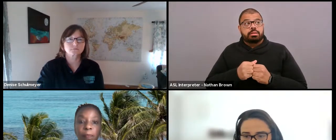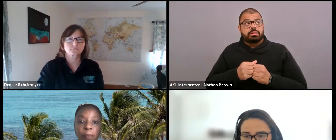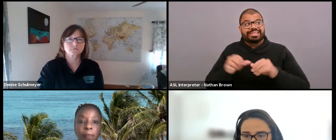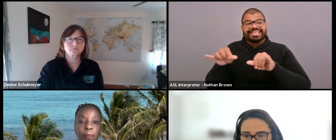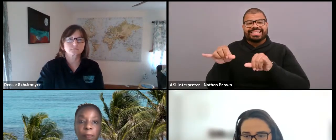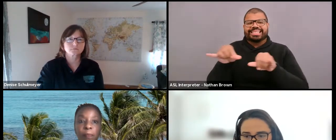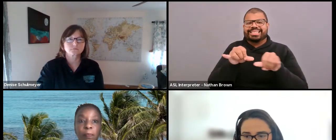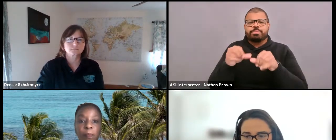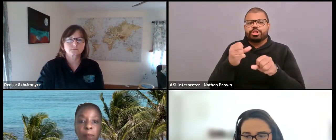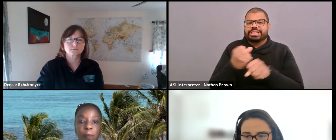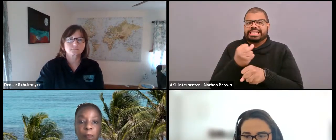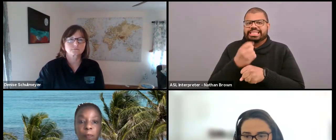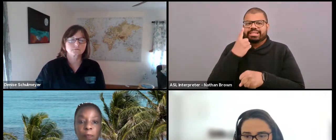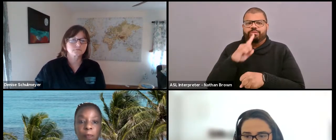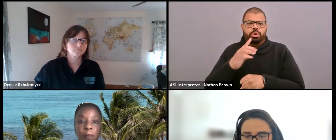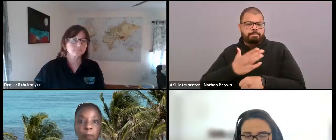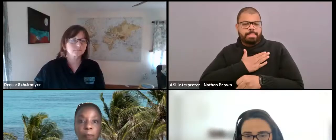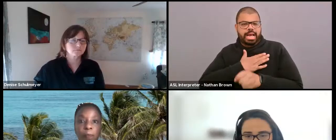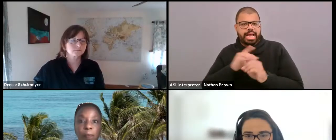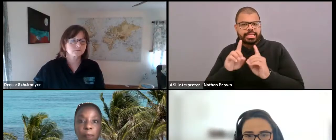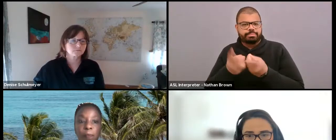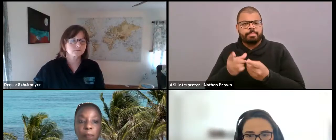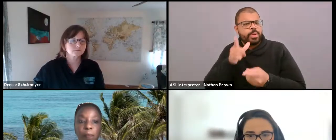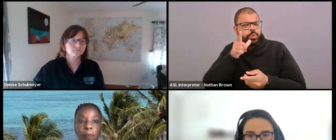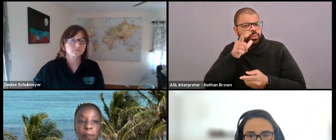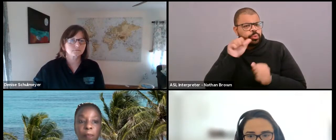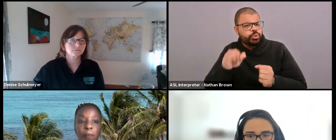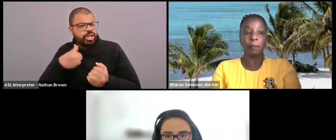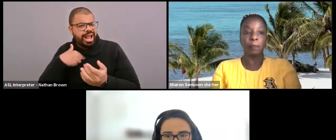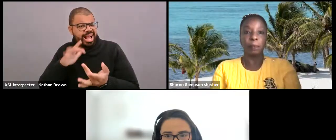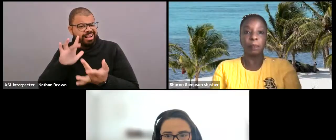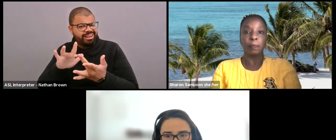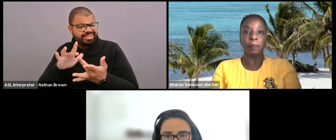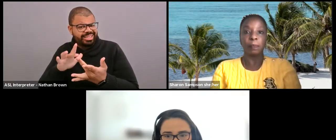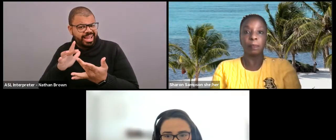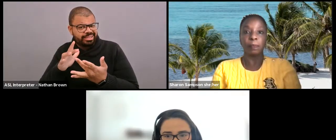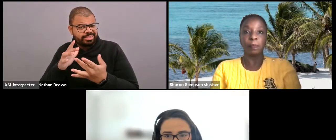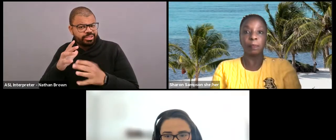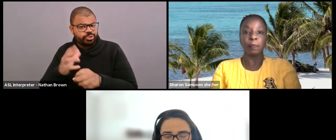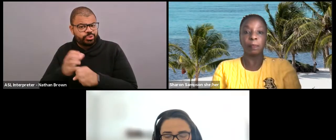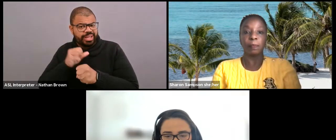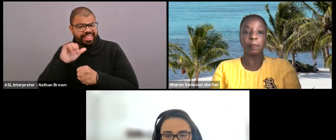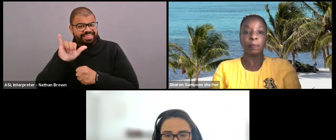statistics. So who would we contact to get that information?